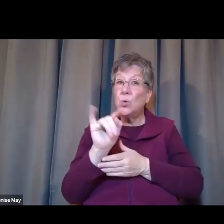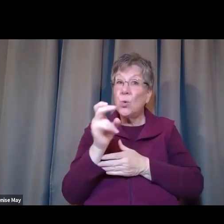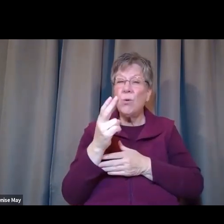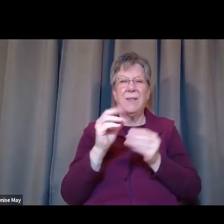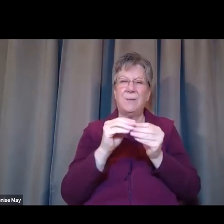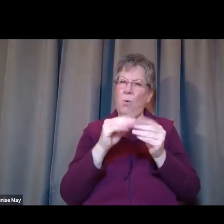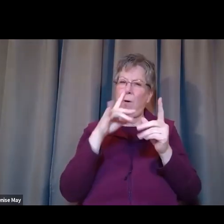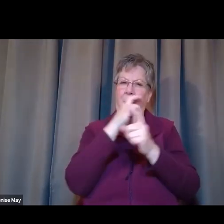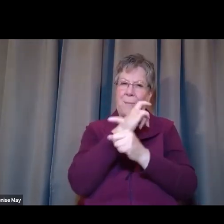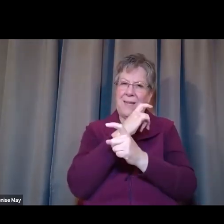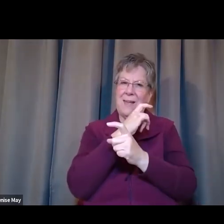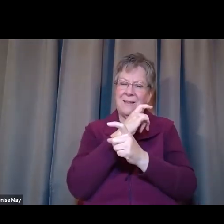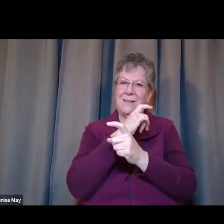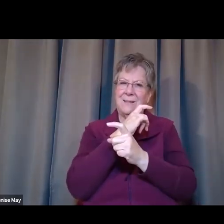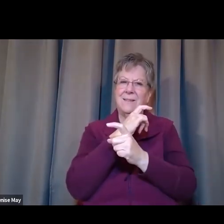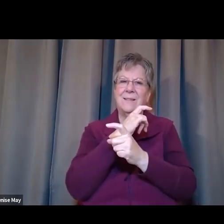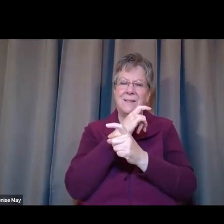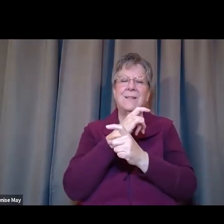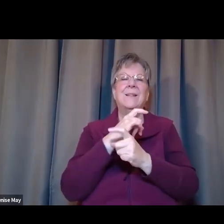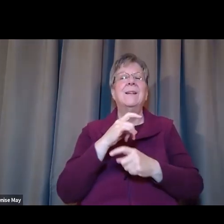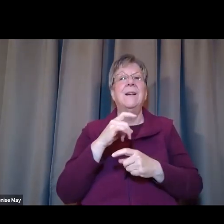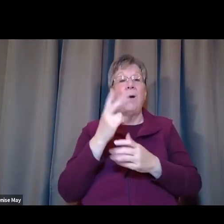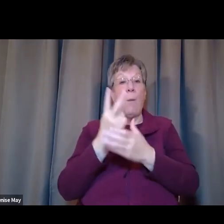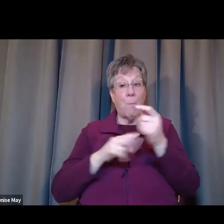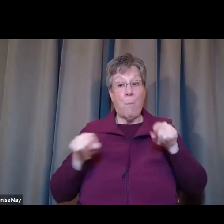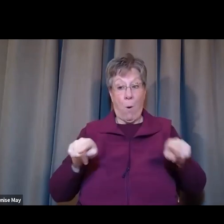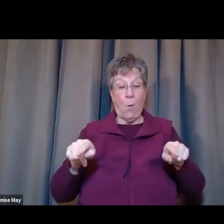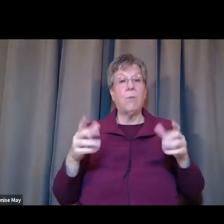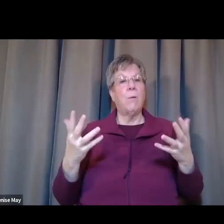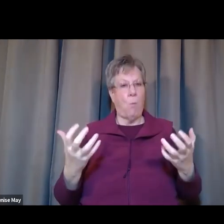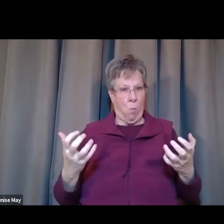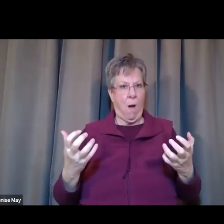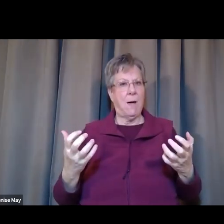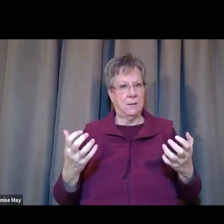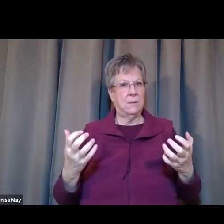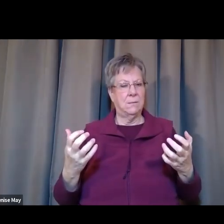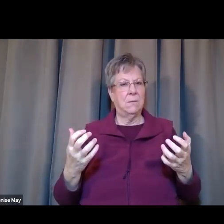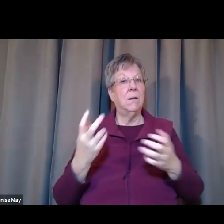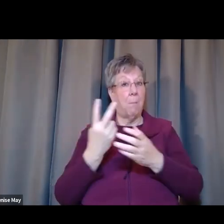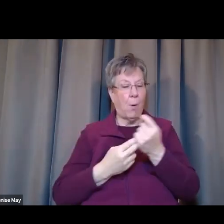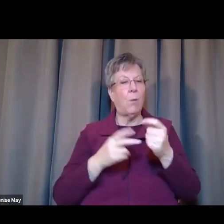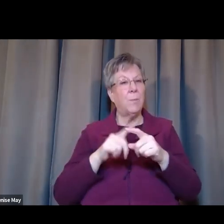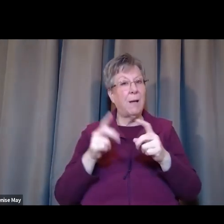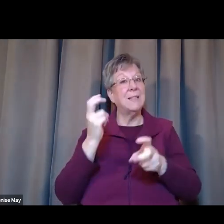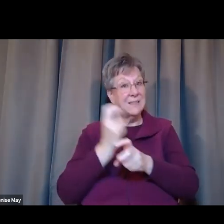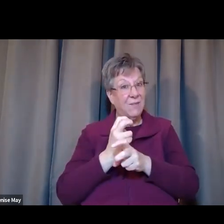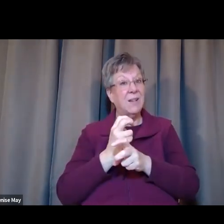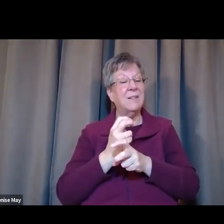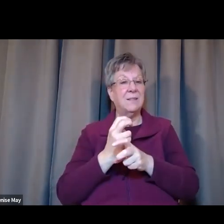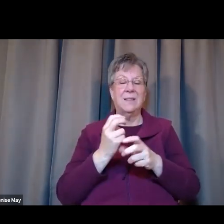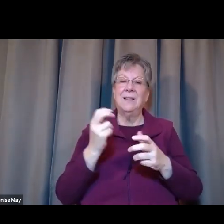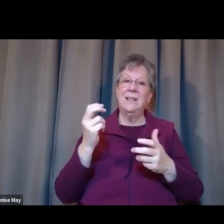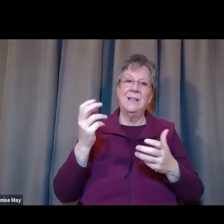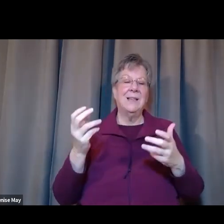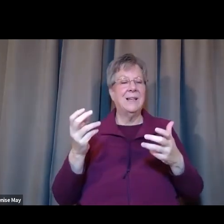nuanced, in the sense that both sides want both of these things, and it's just about the difficult trade-off between